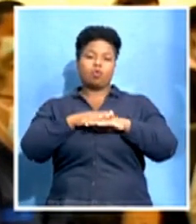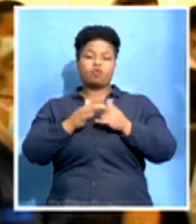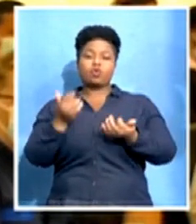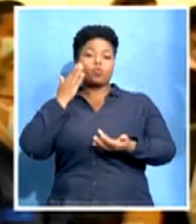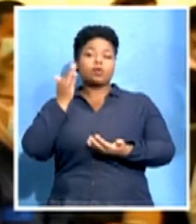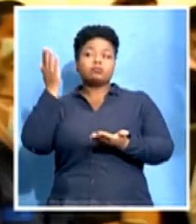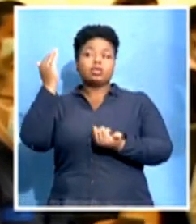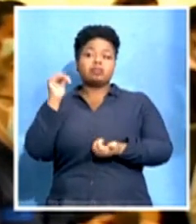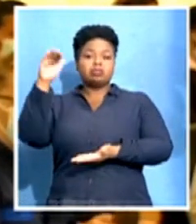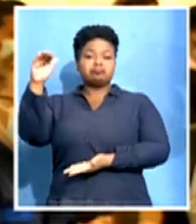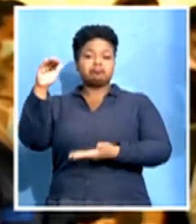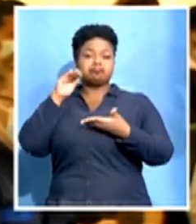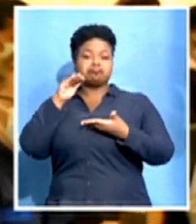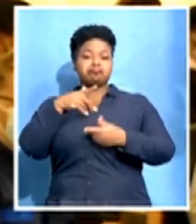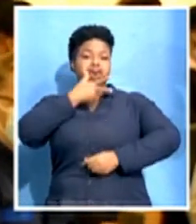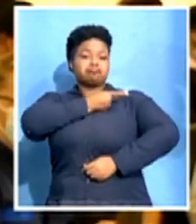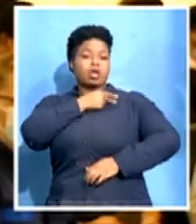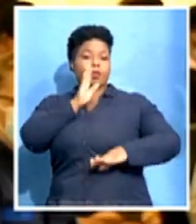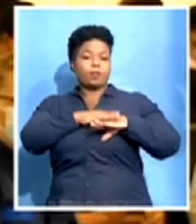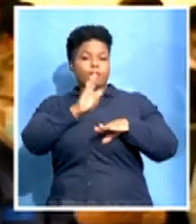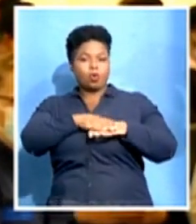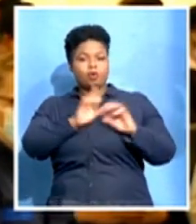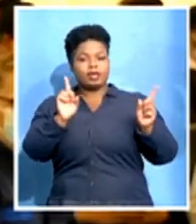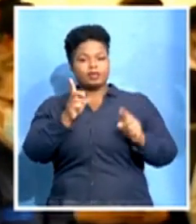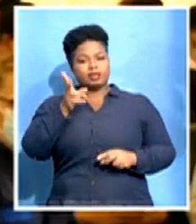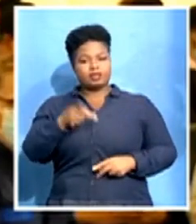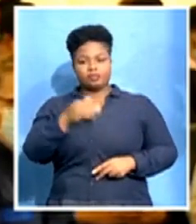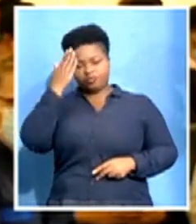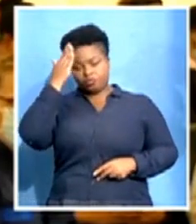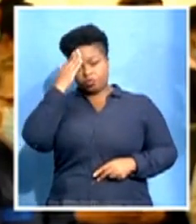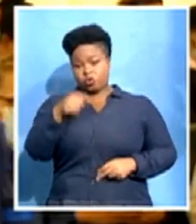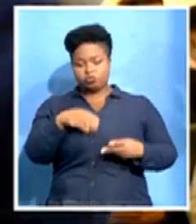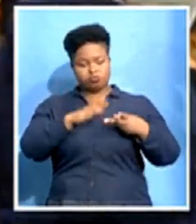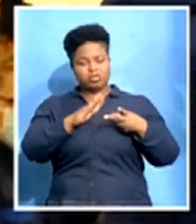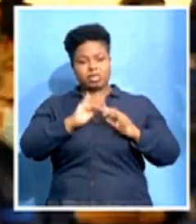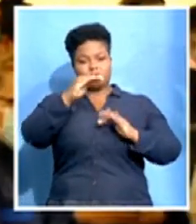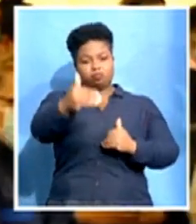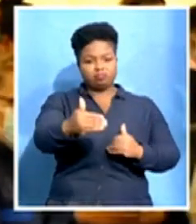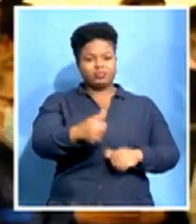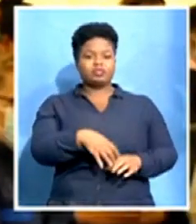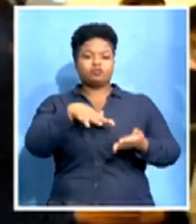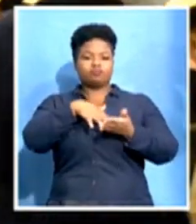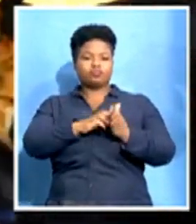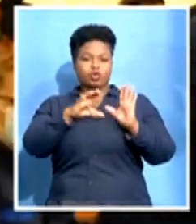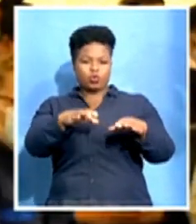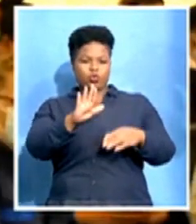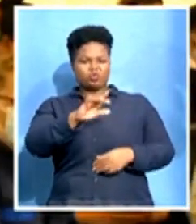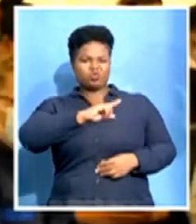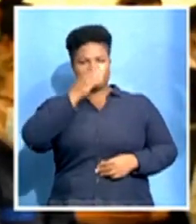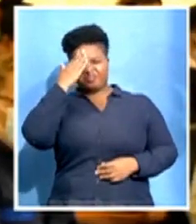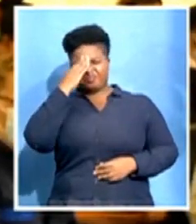country. And we do know that the second phase will include vulnerable groups. You know that South Africa has had to amend